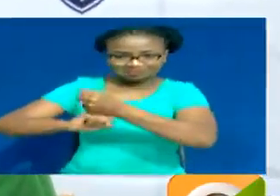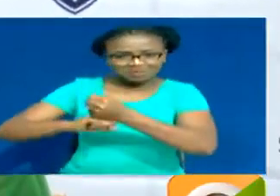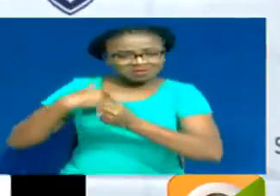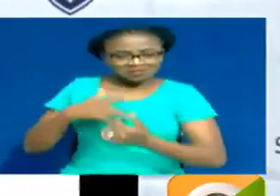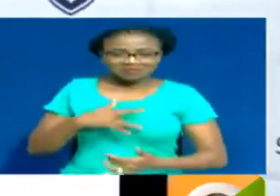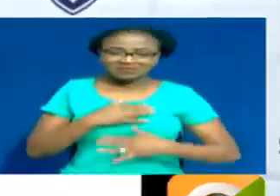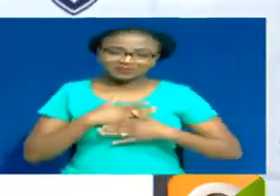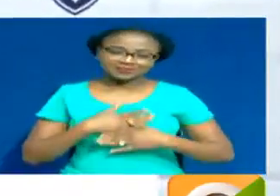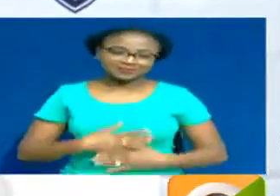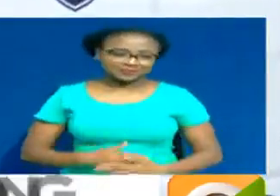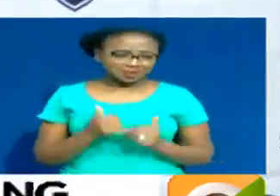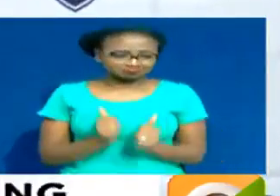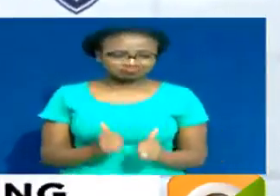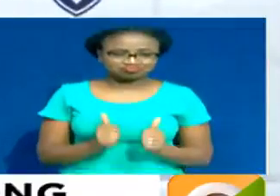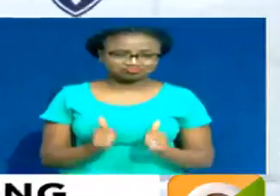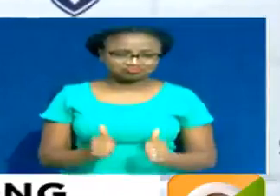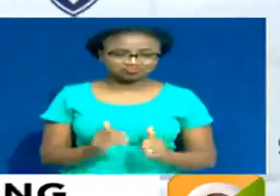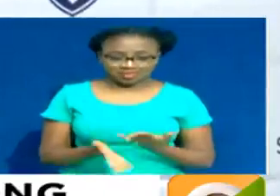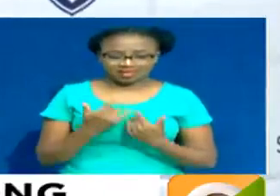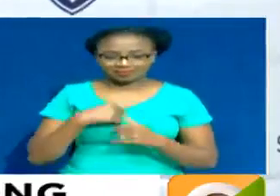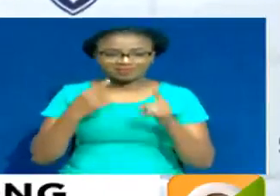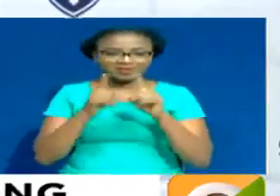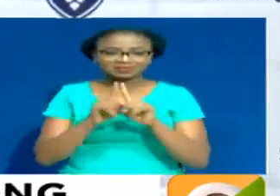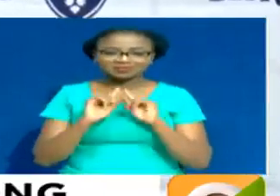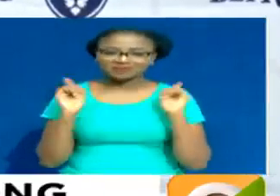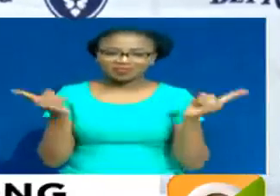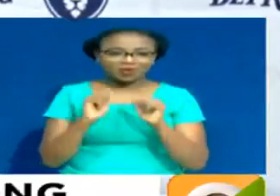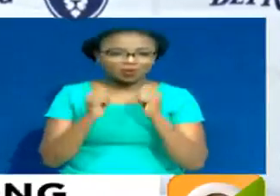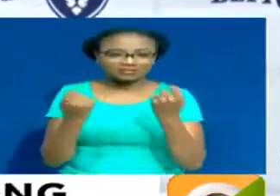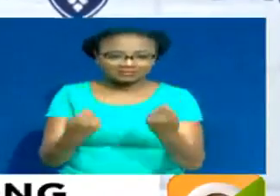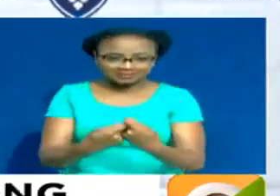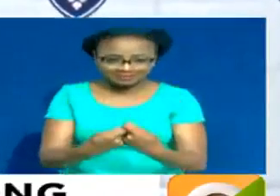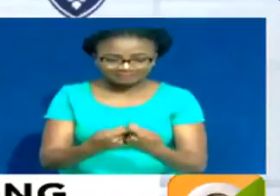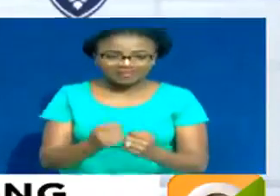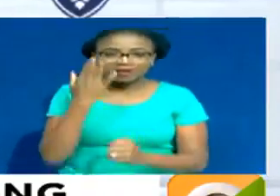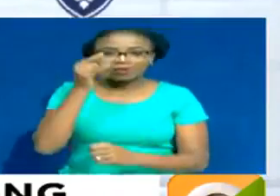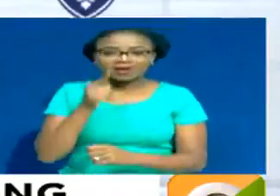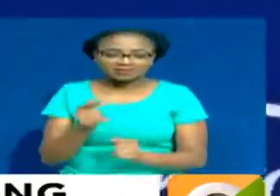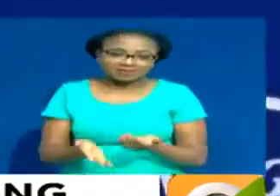good. Of course, it's good for me, but it's good for the whole team because they deserve this.